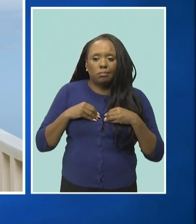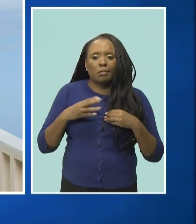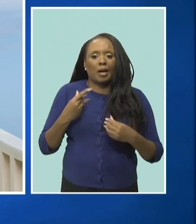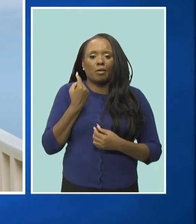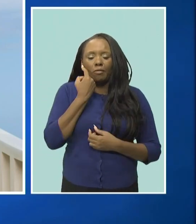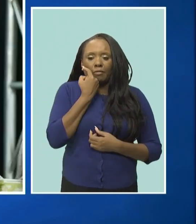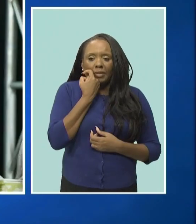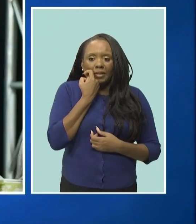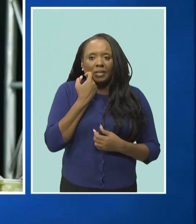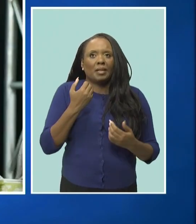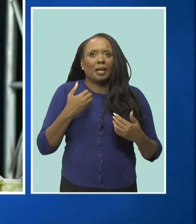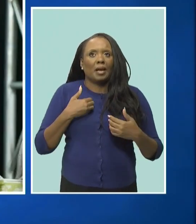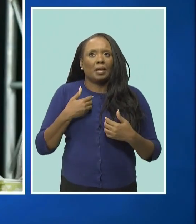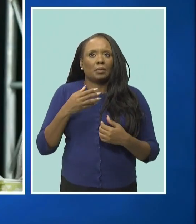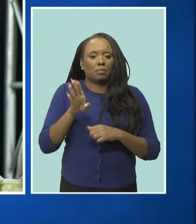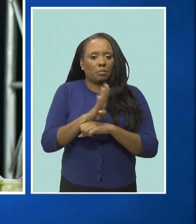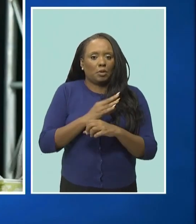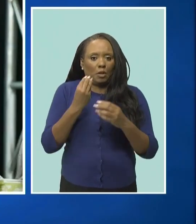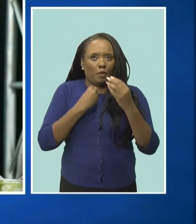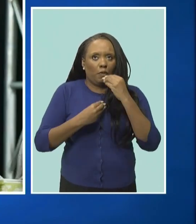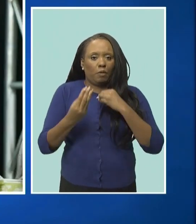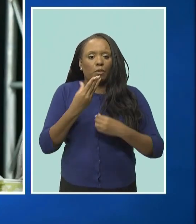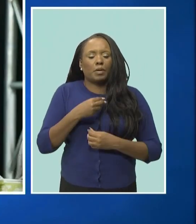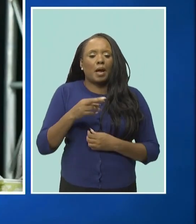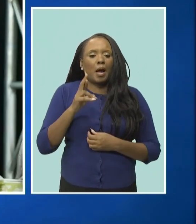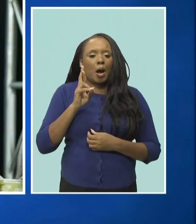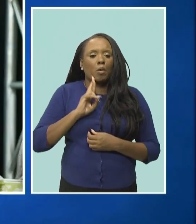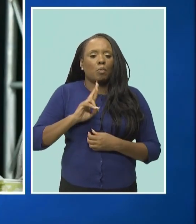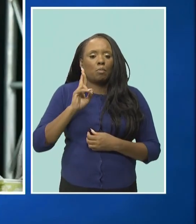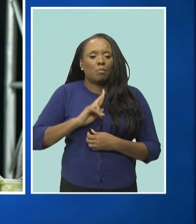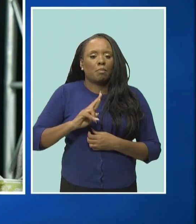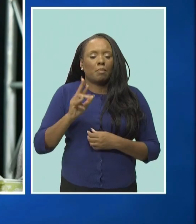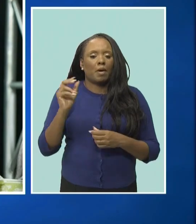recently concluded Food and Rum Festival right